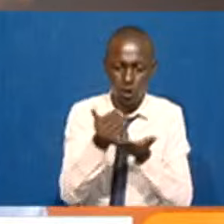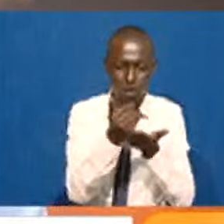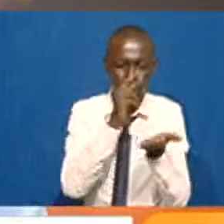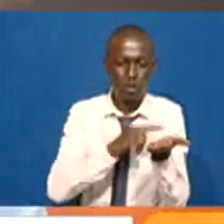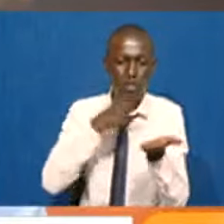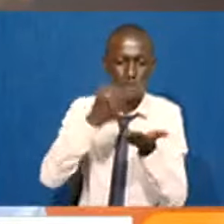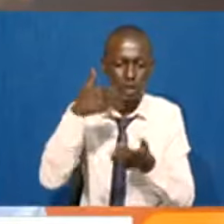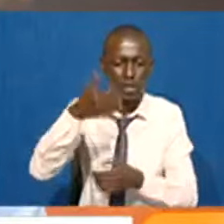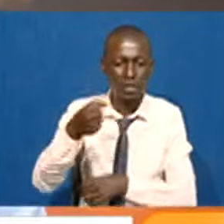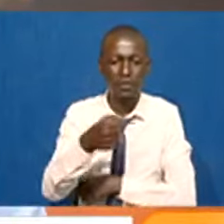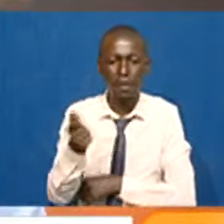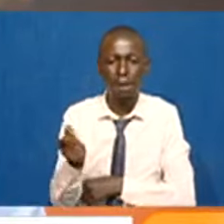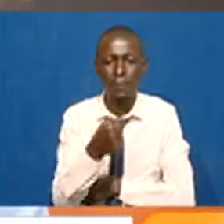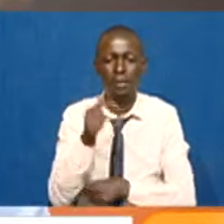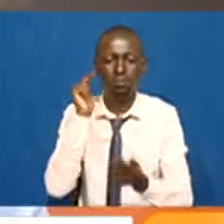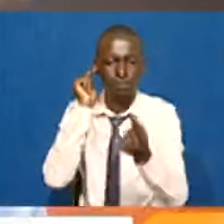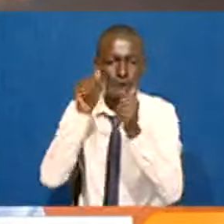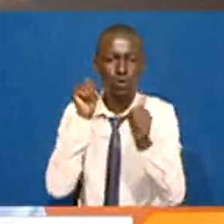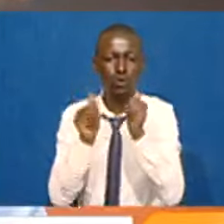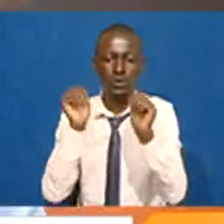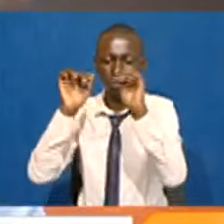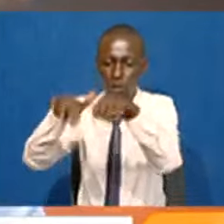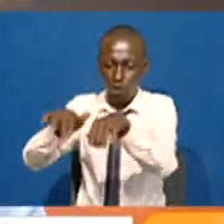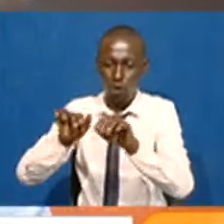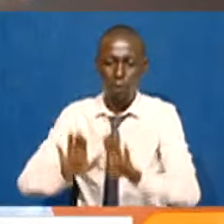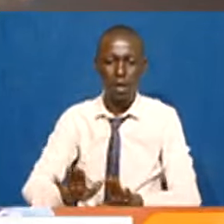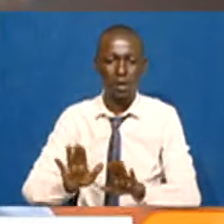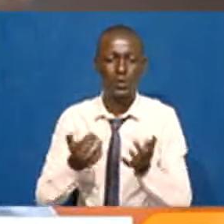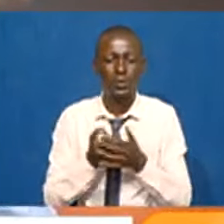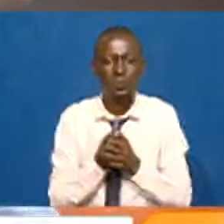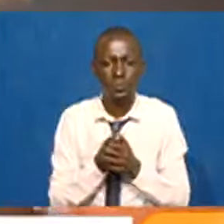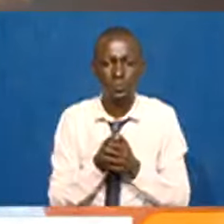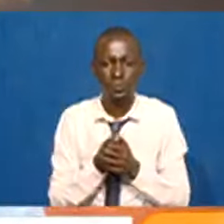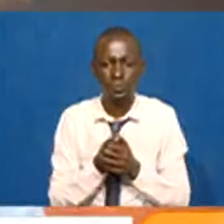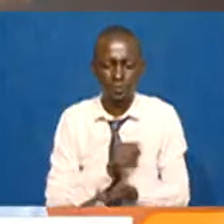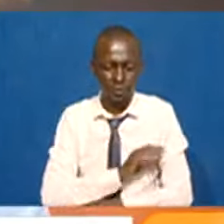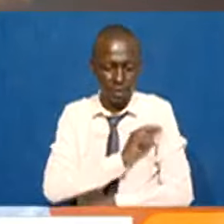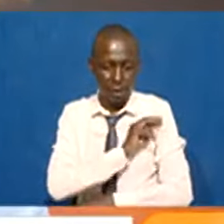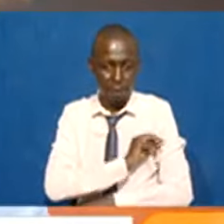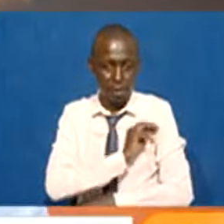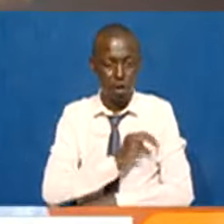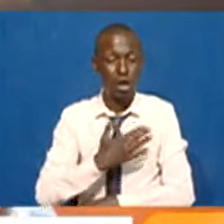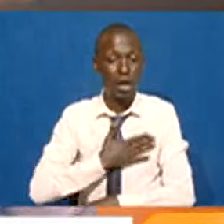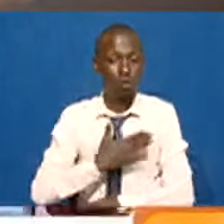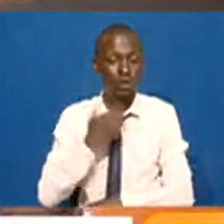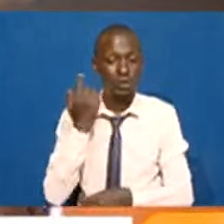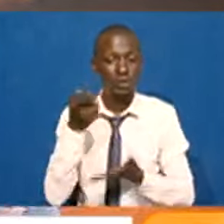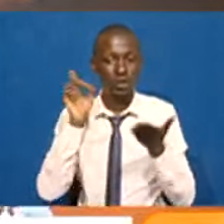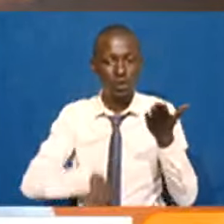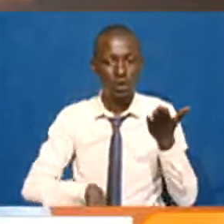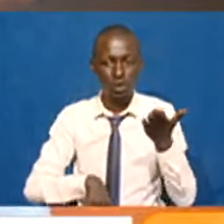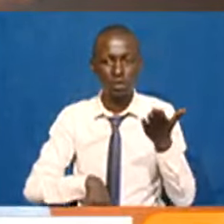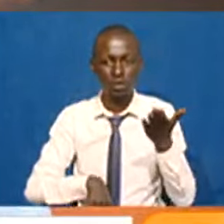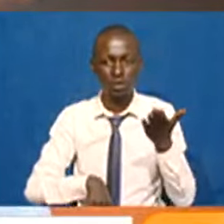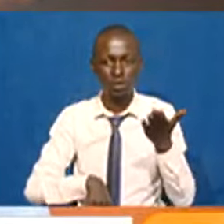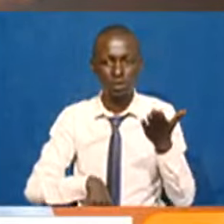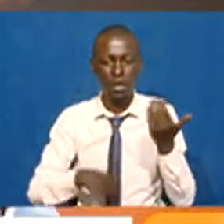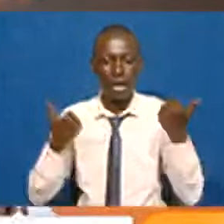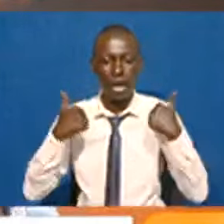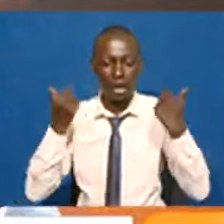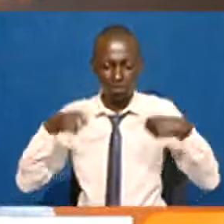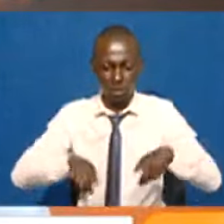month are meant for burials. Okay. And if you look at our mission, we say to consolidate